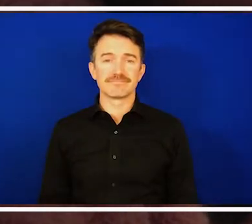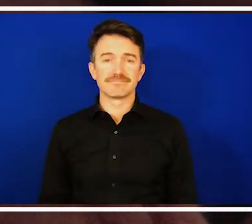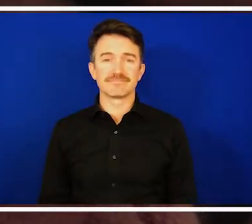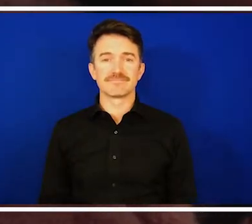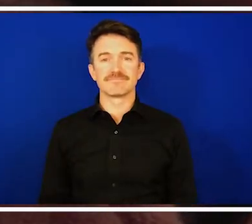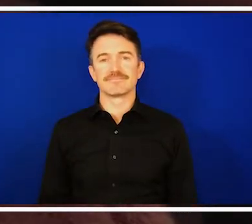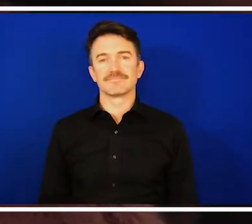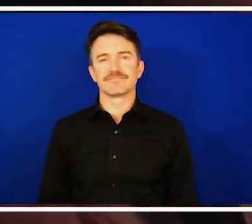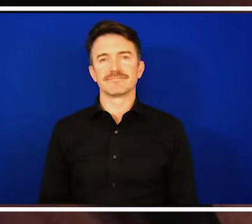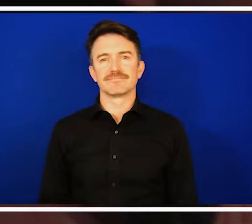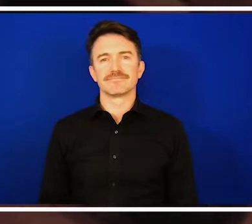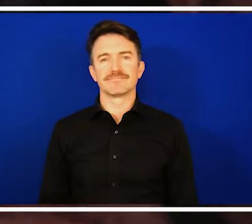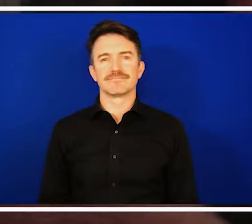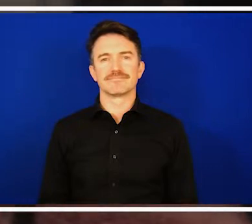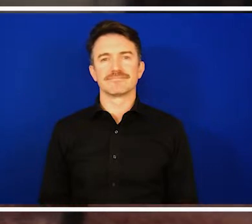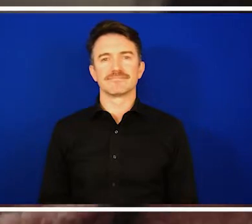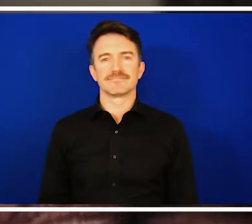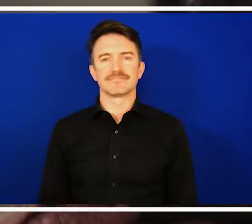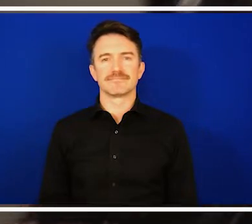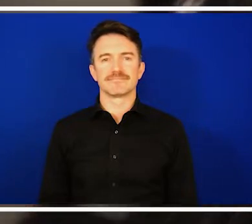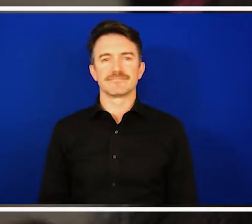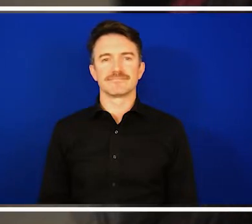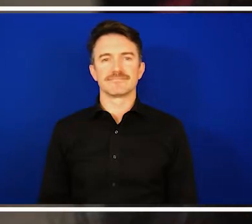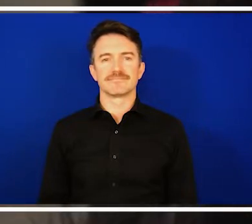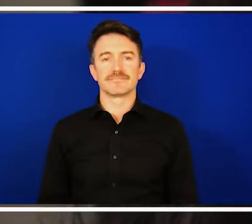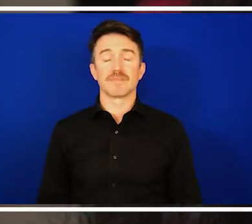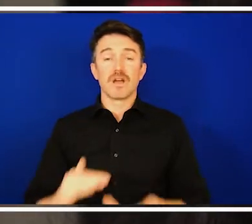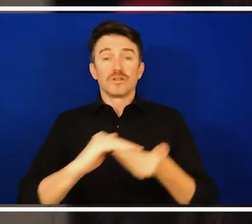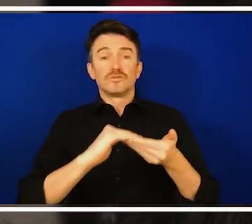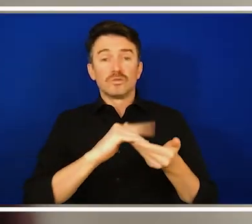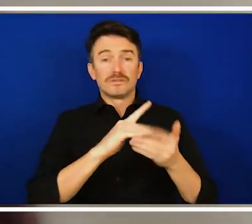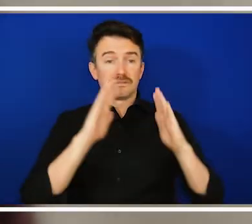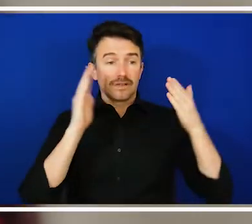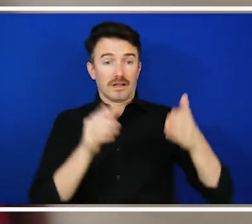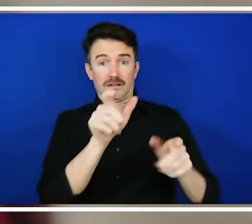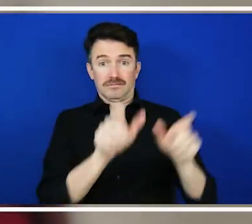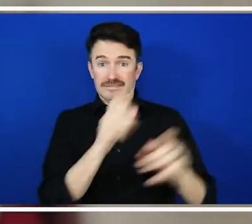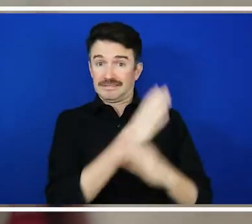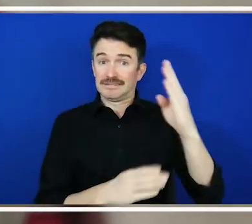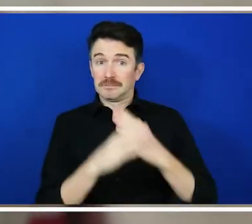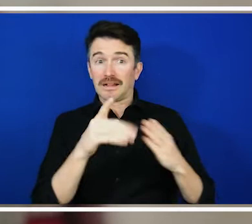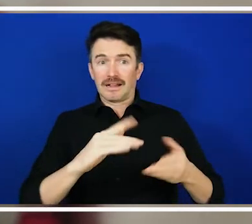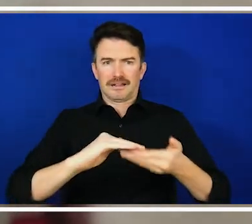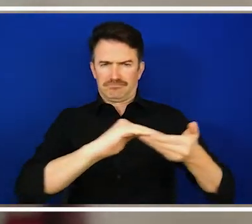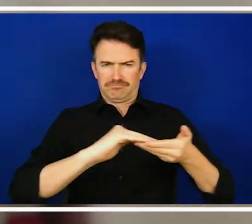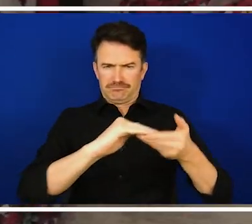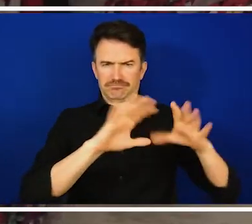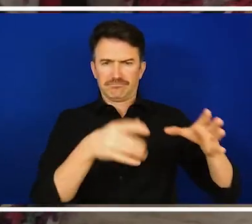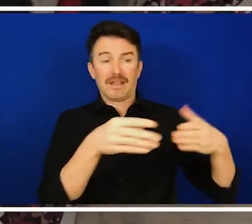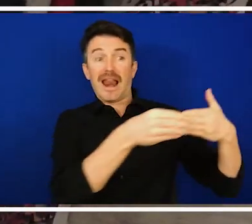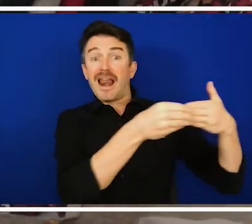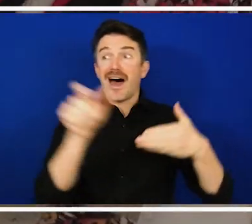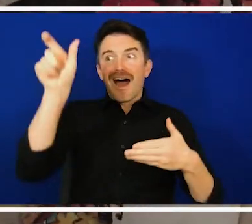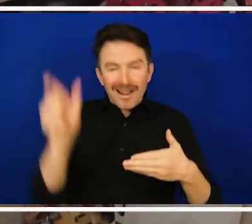Jose Maria Vieira, International Disability Alliance. An organization of persons with disabilities is an organization that is